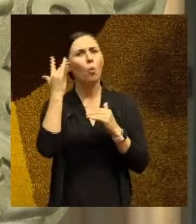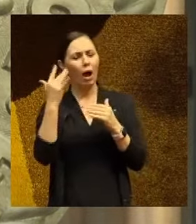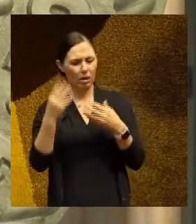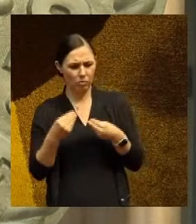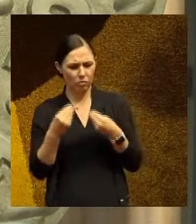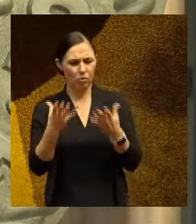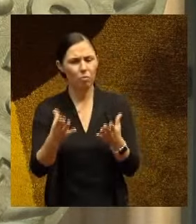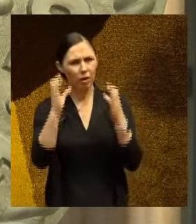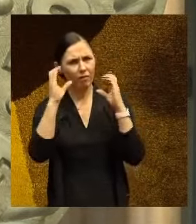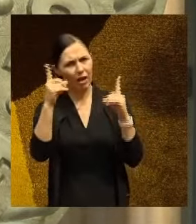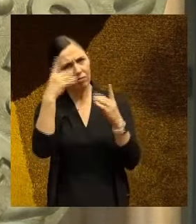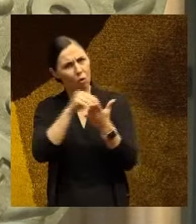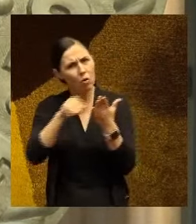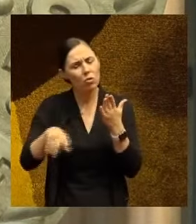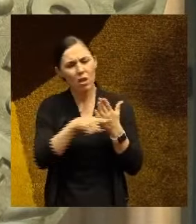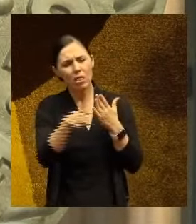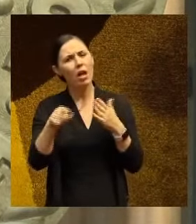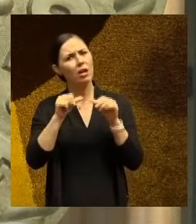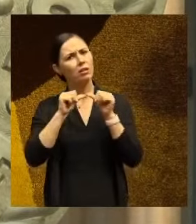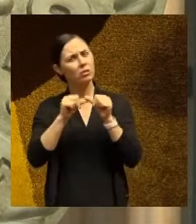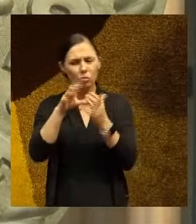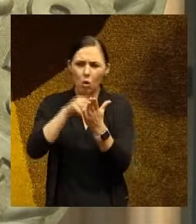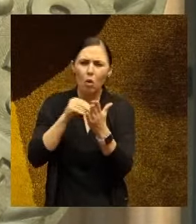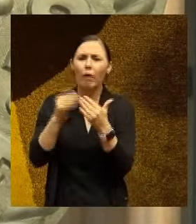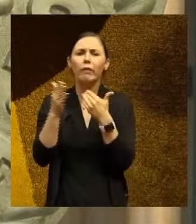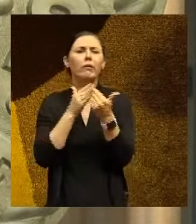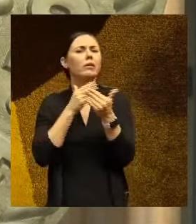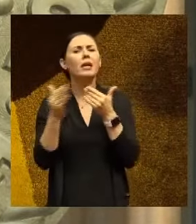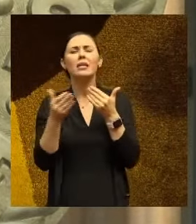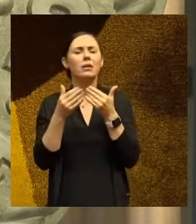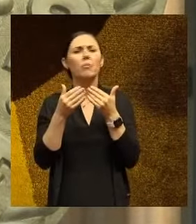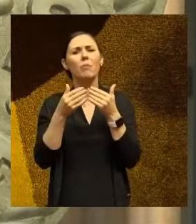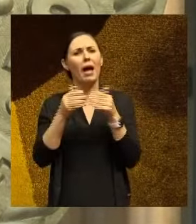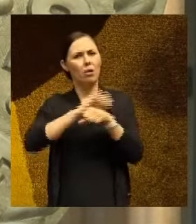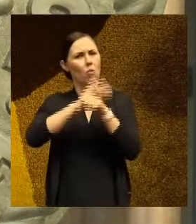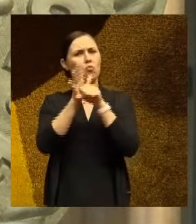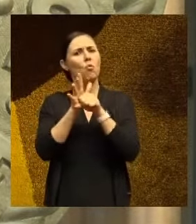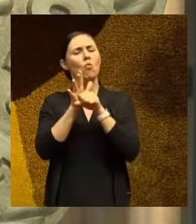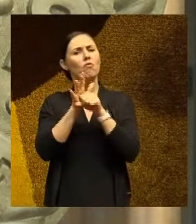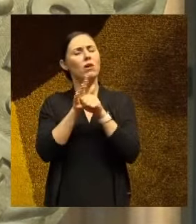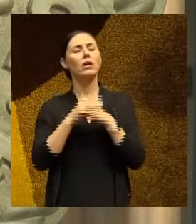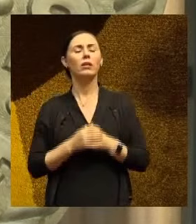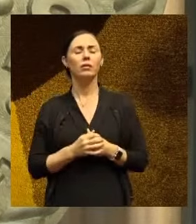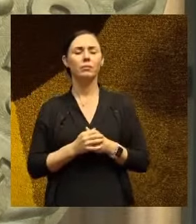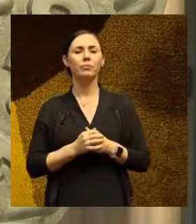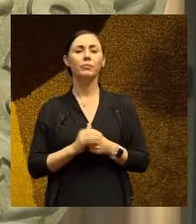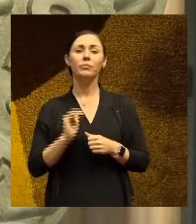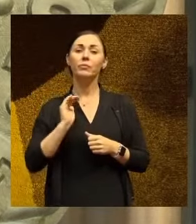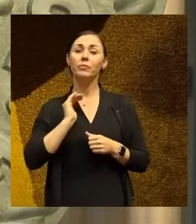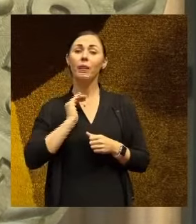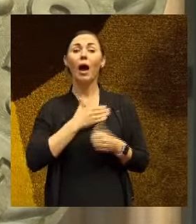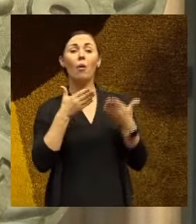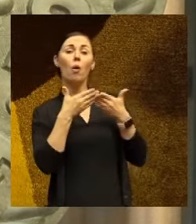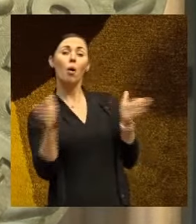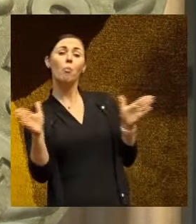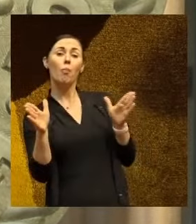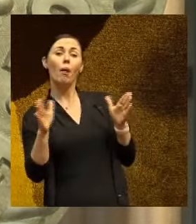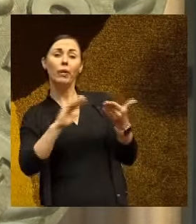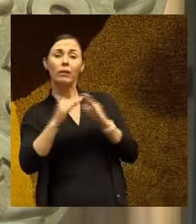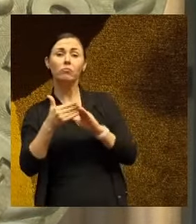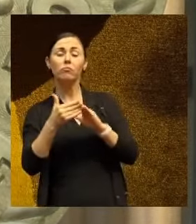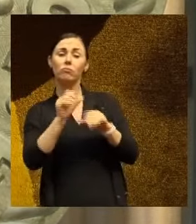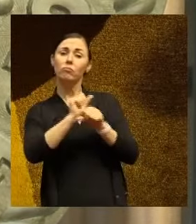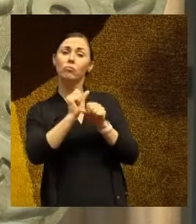opportunity to learn despite the many challenges. Our public employees on both the county and